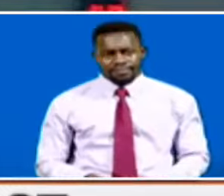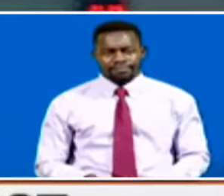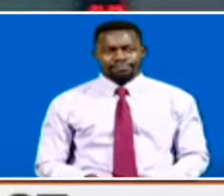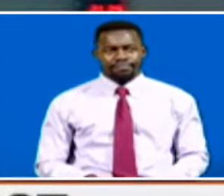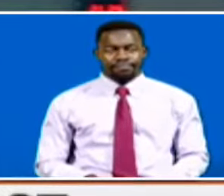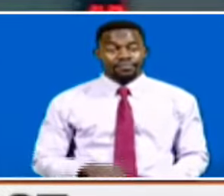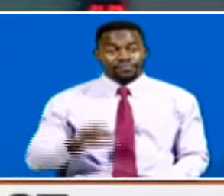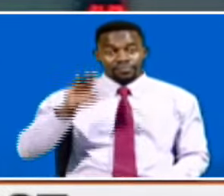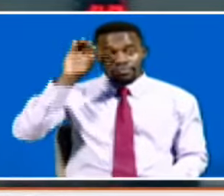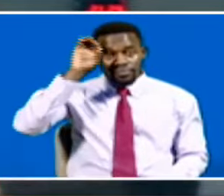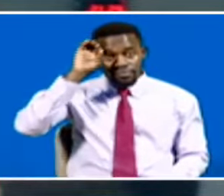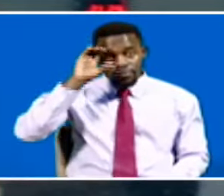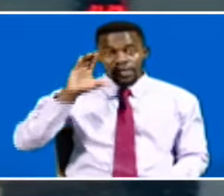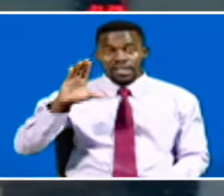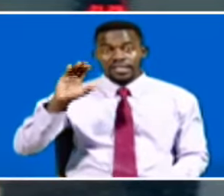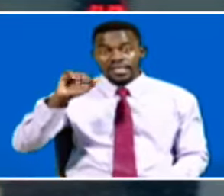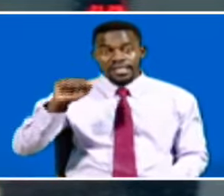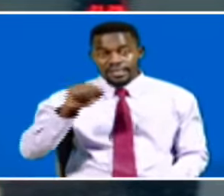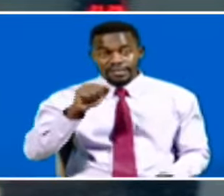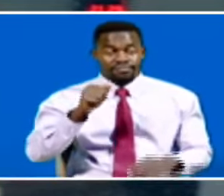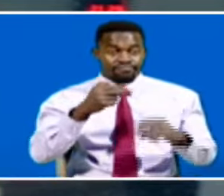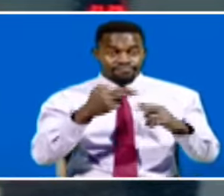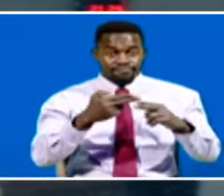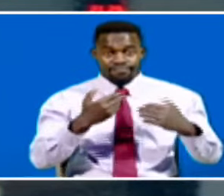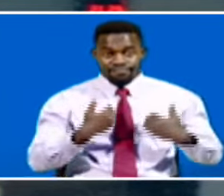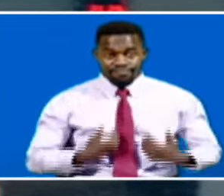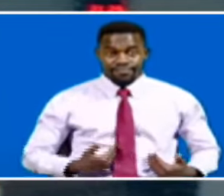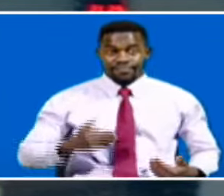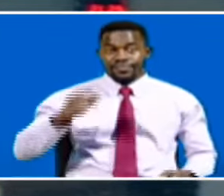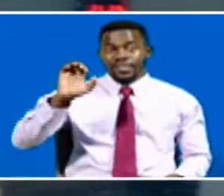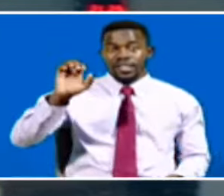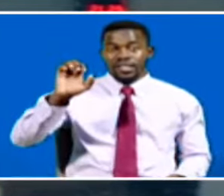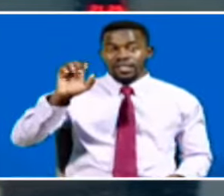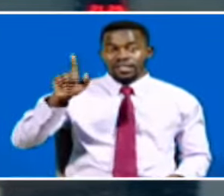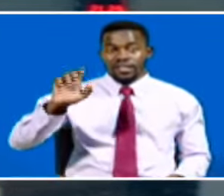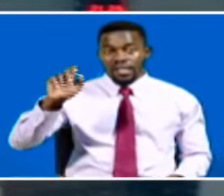Education Cabinet Secretary Ezekiel Mashogu underscored the government's commitment